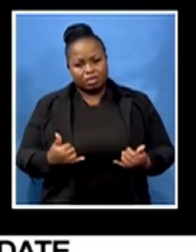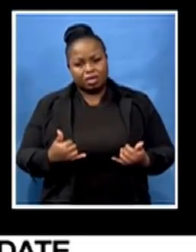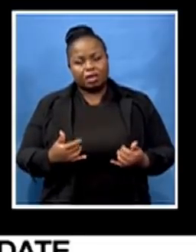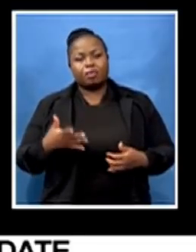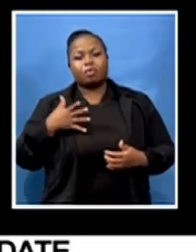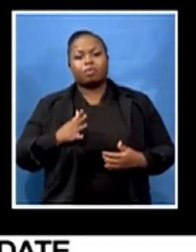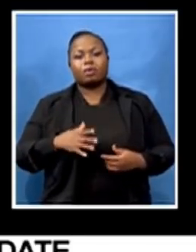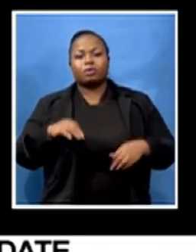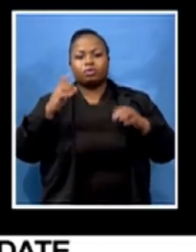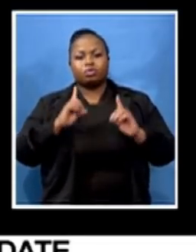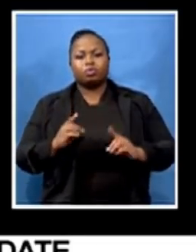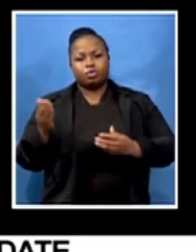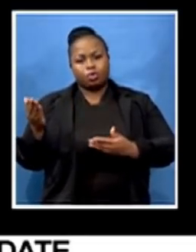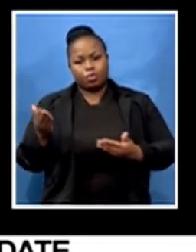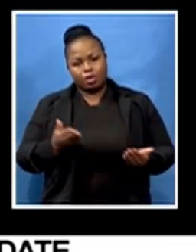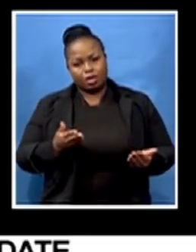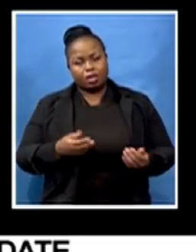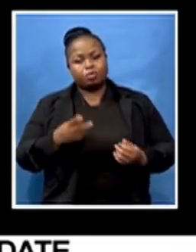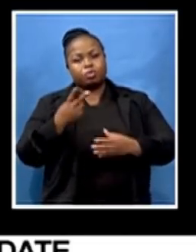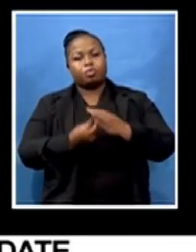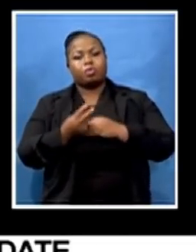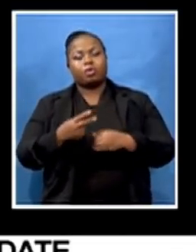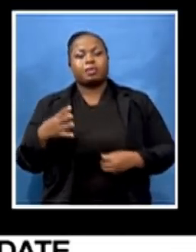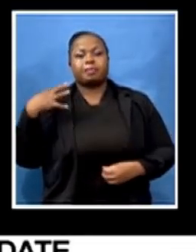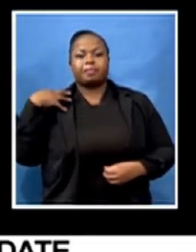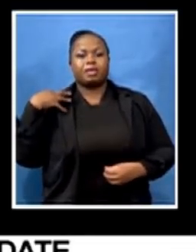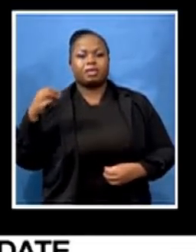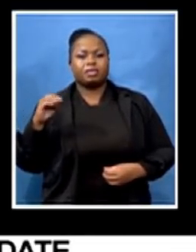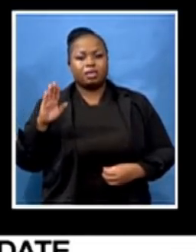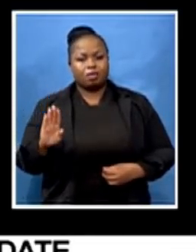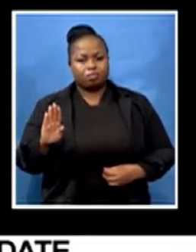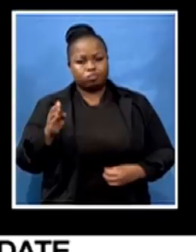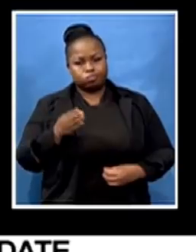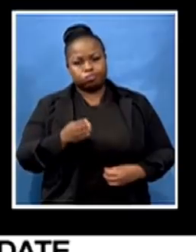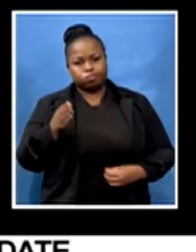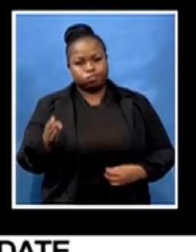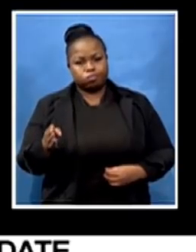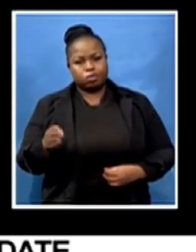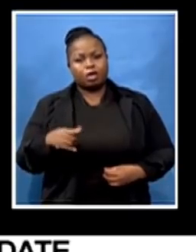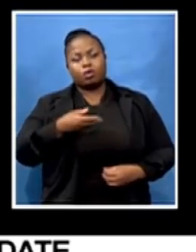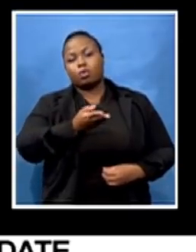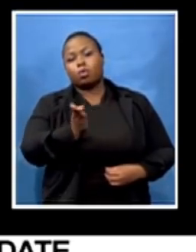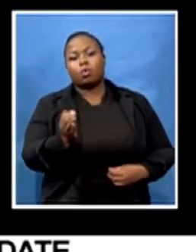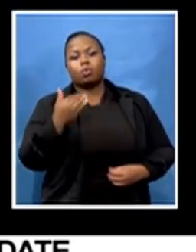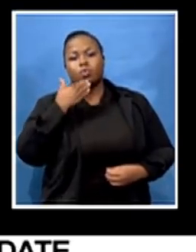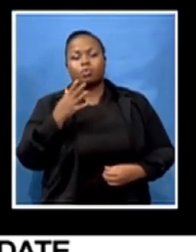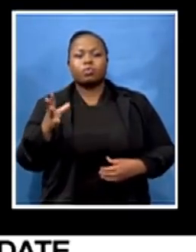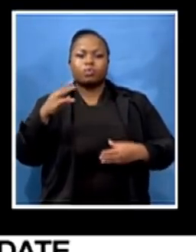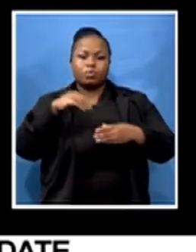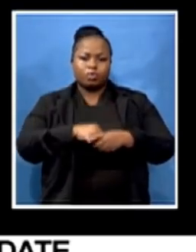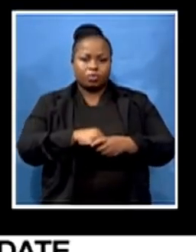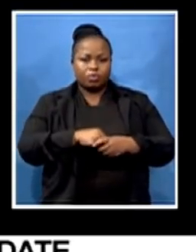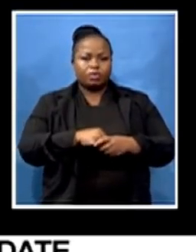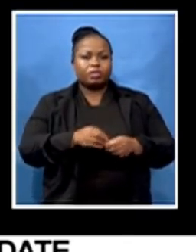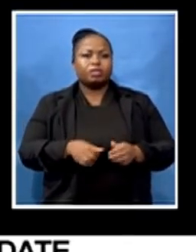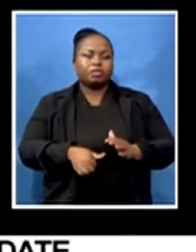both ministers and everybody who is part of this important